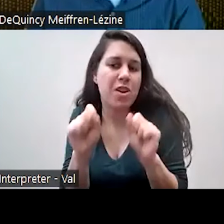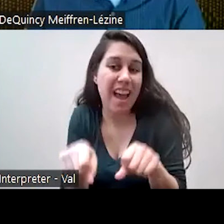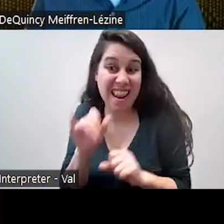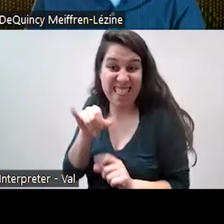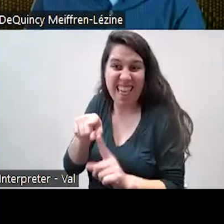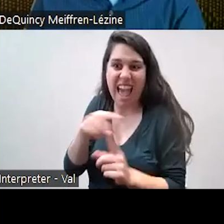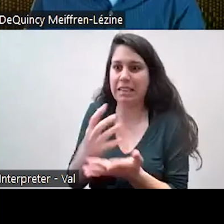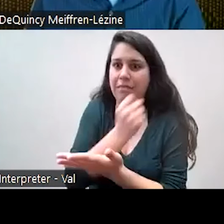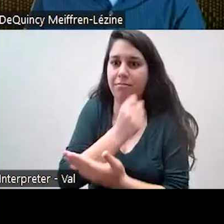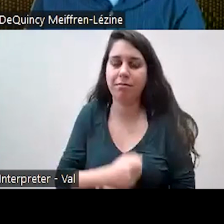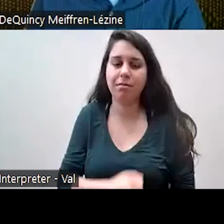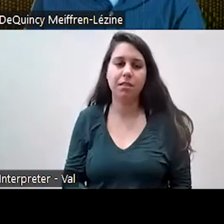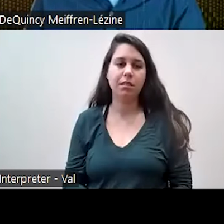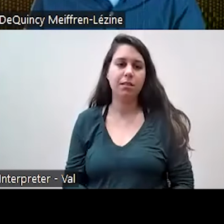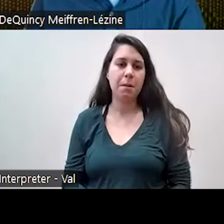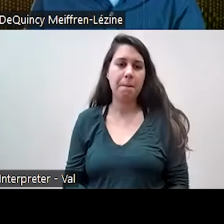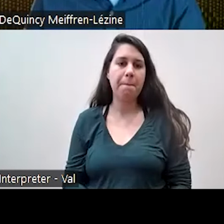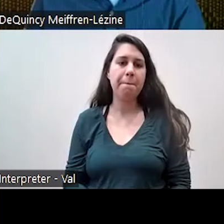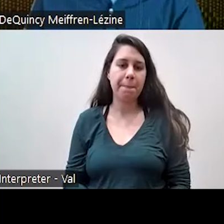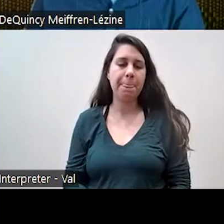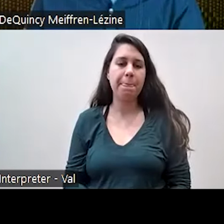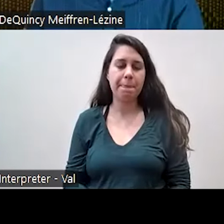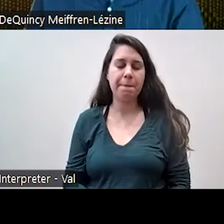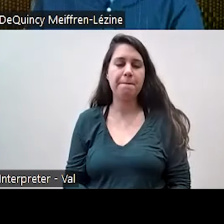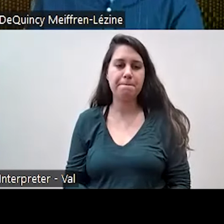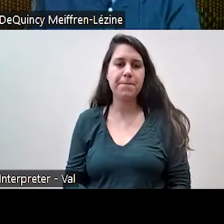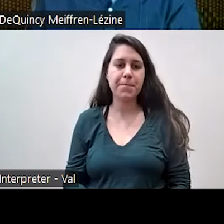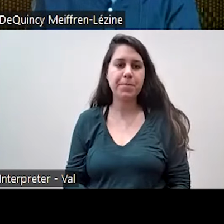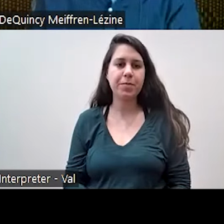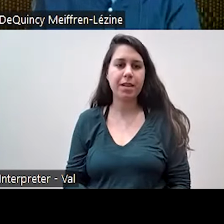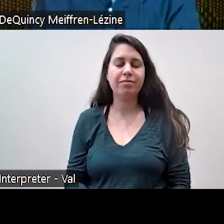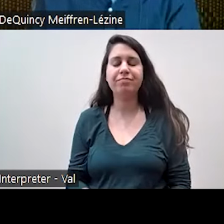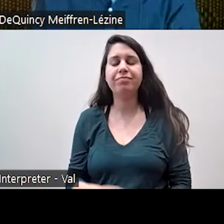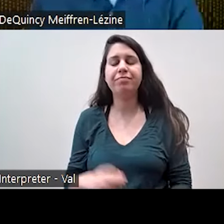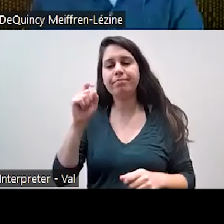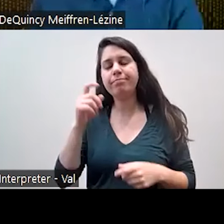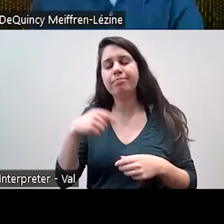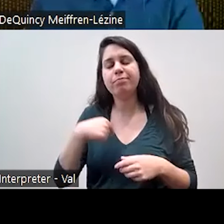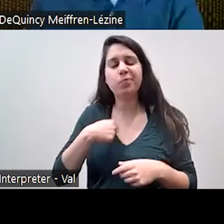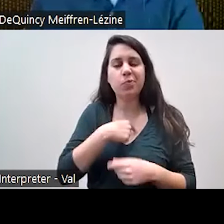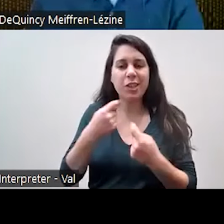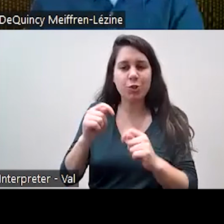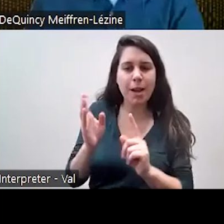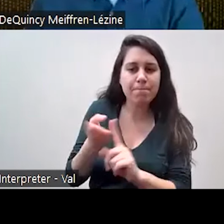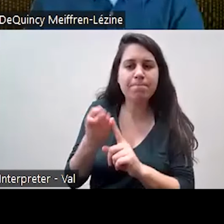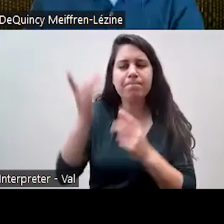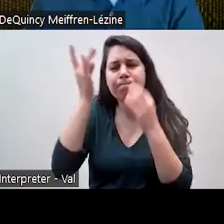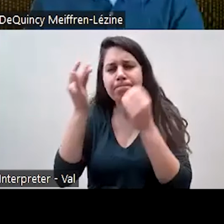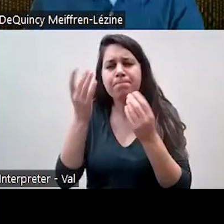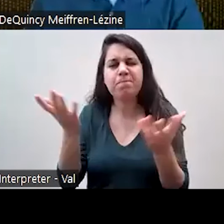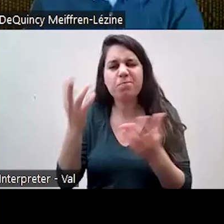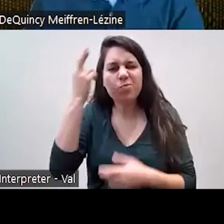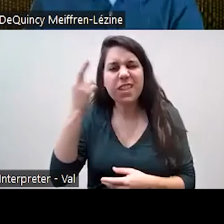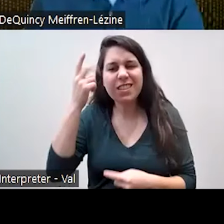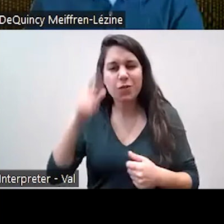door. We have them explore kind of some reasons for living. And again, I have a worksheet that should be